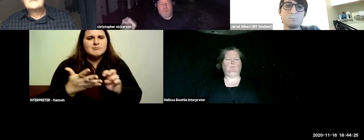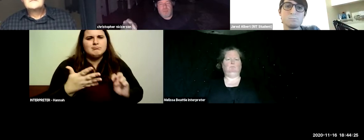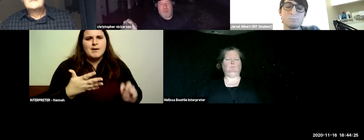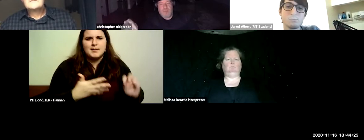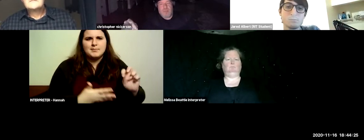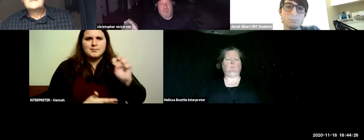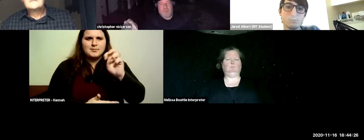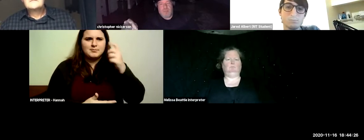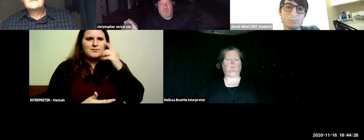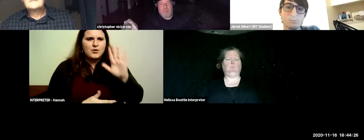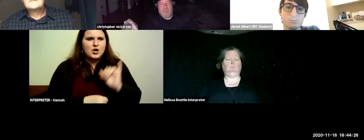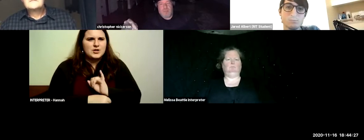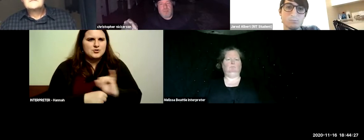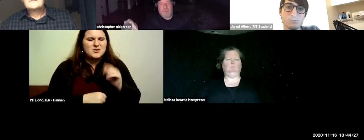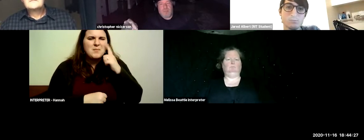ever come to them